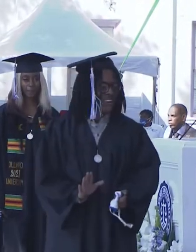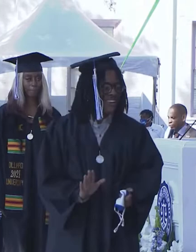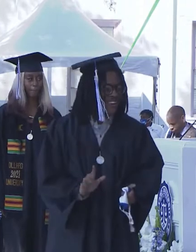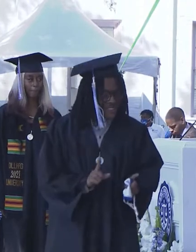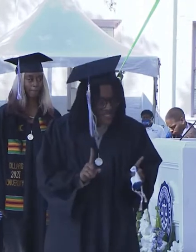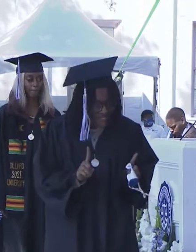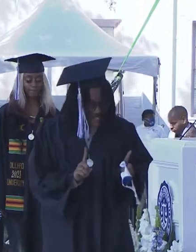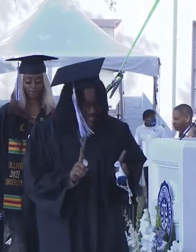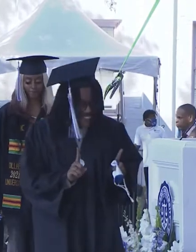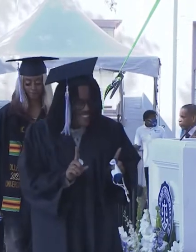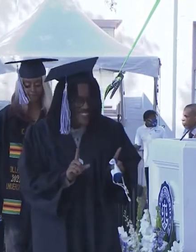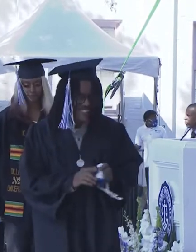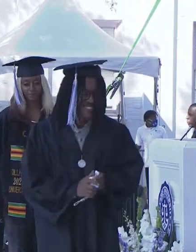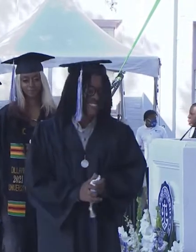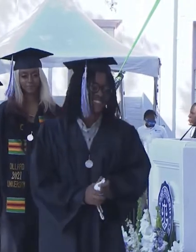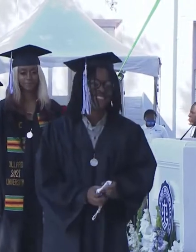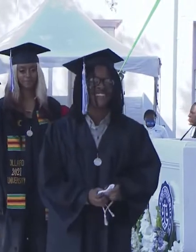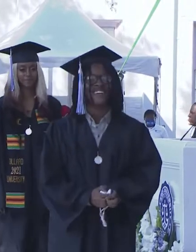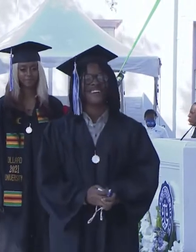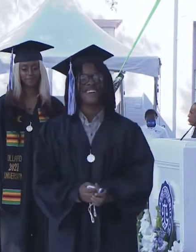Maya Bush.